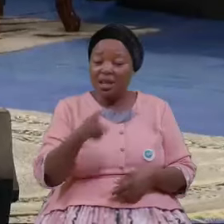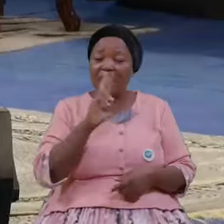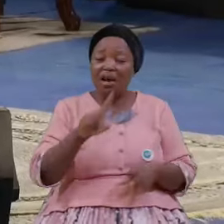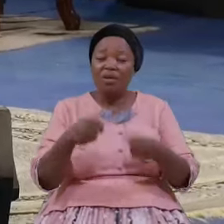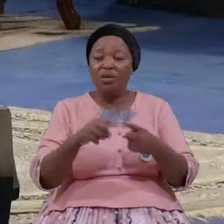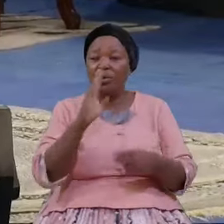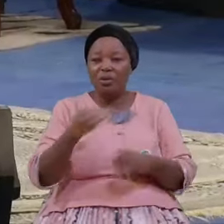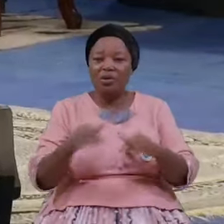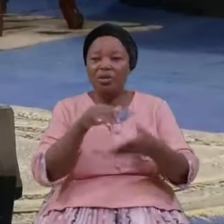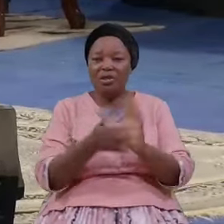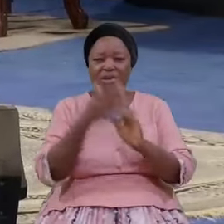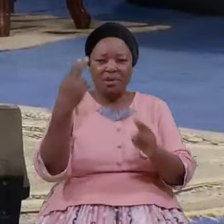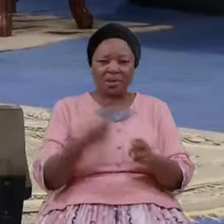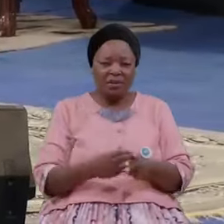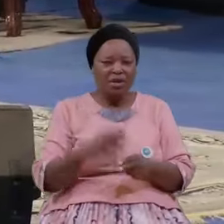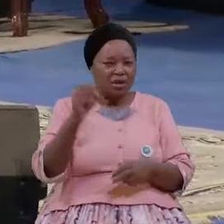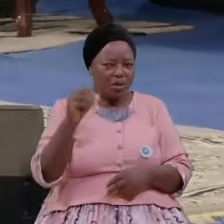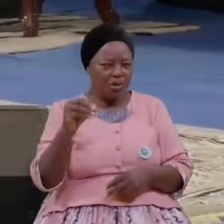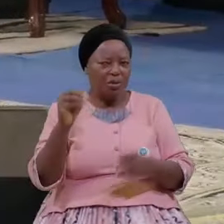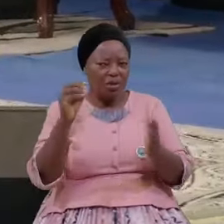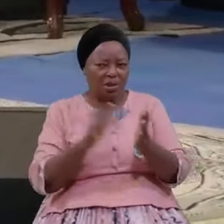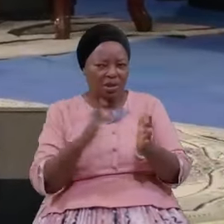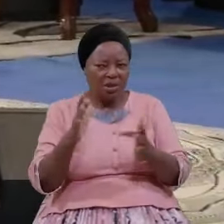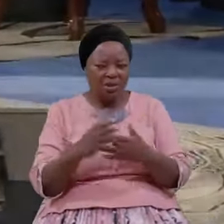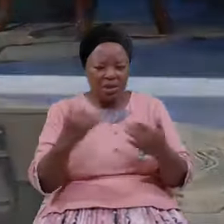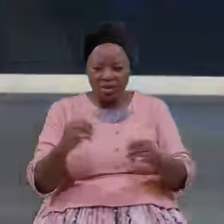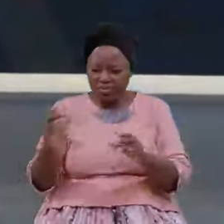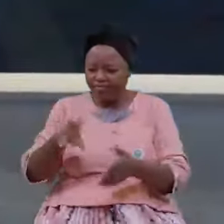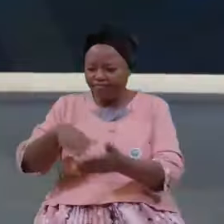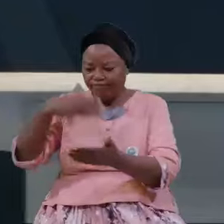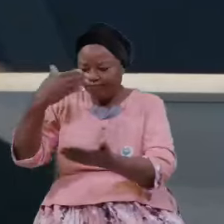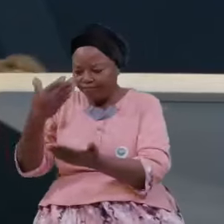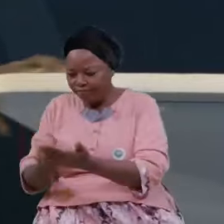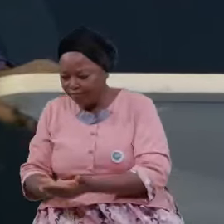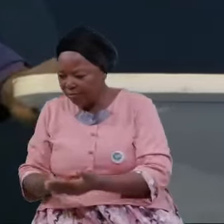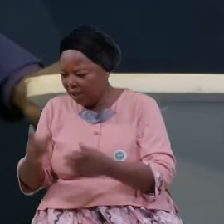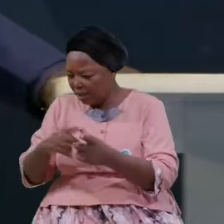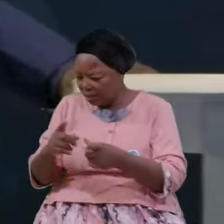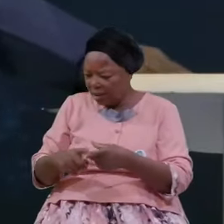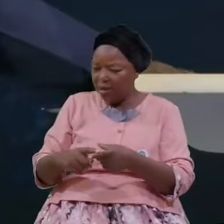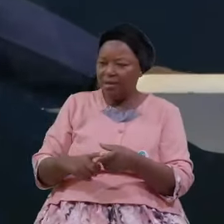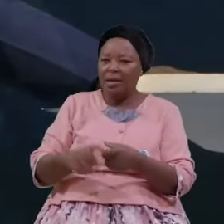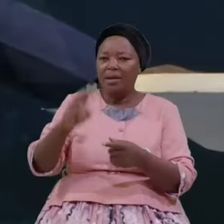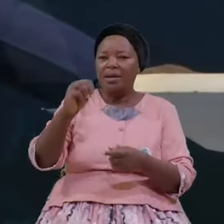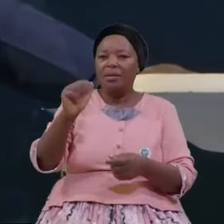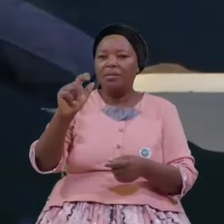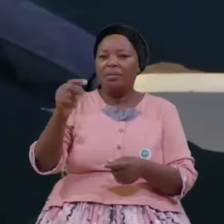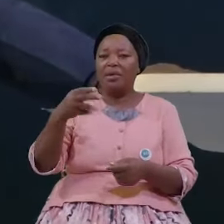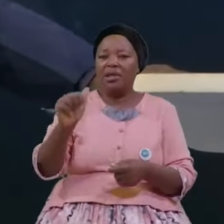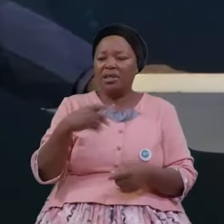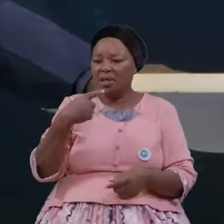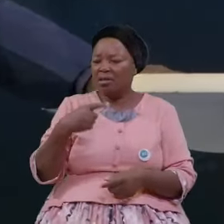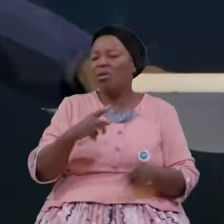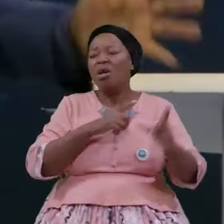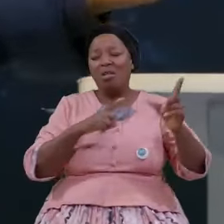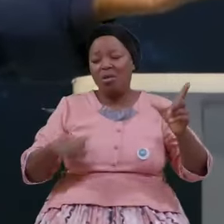So Jesus now got there, and Martha said, "Lord, if you had been here in